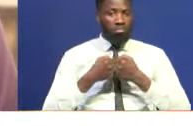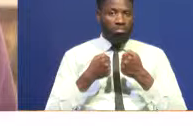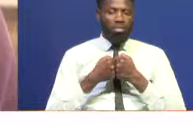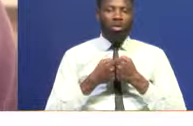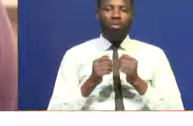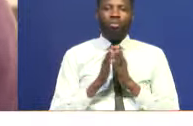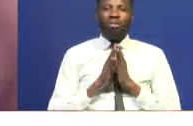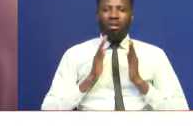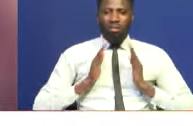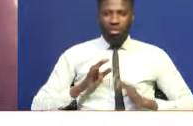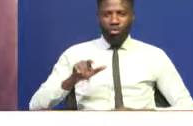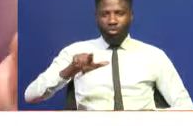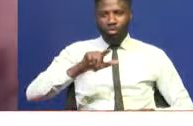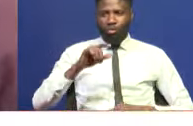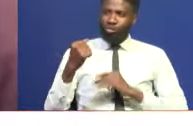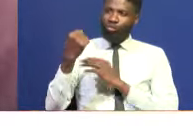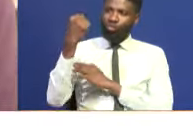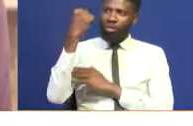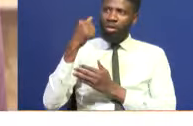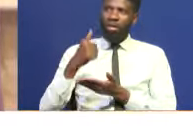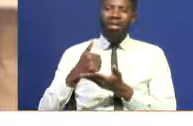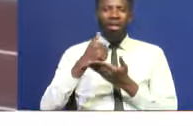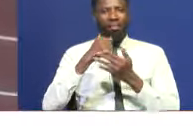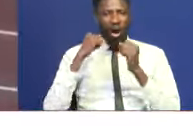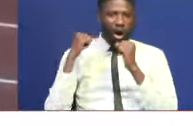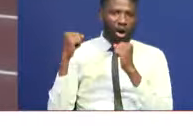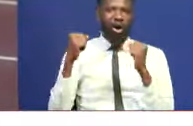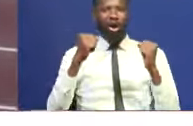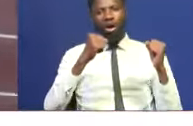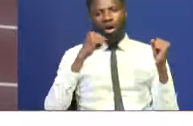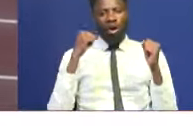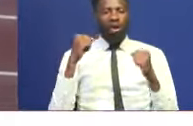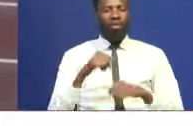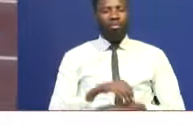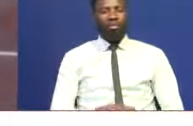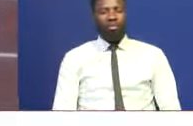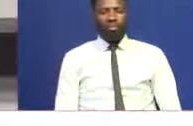in the competition, which always brings up all the atmosphere.